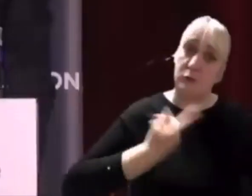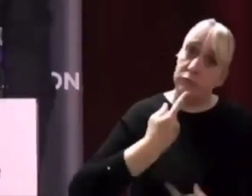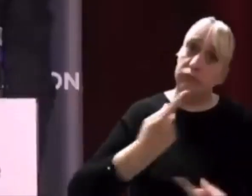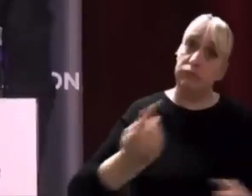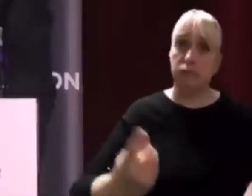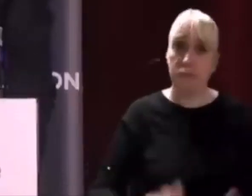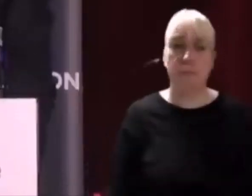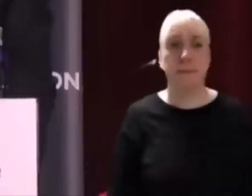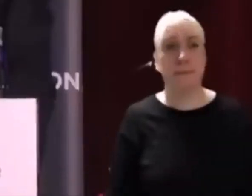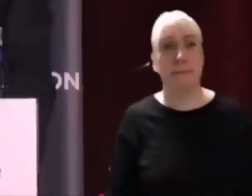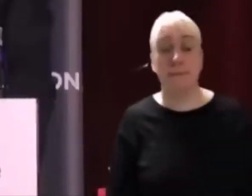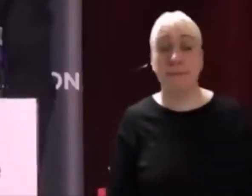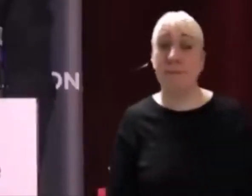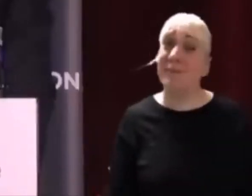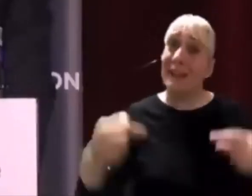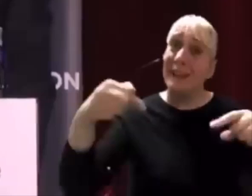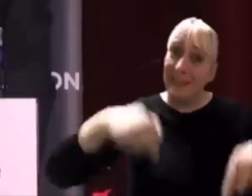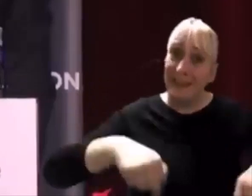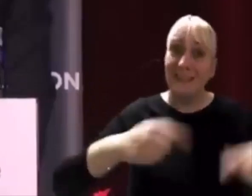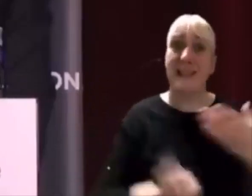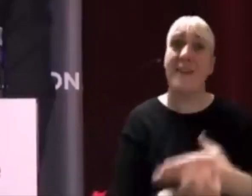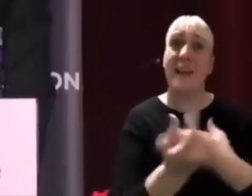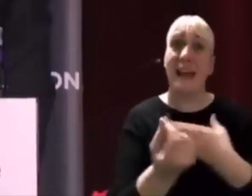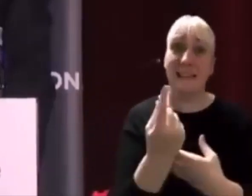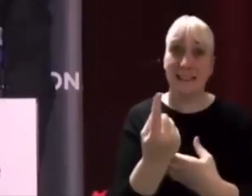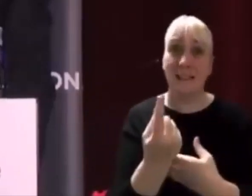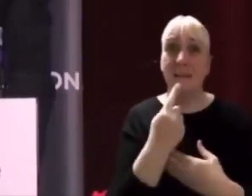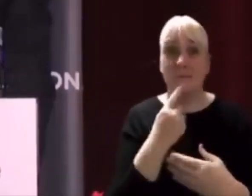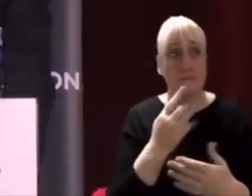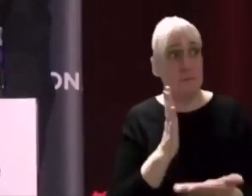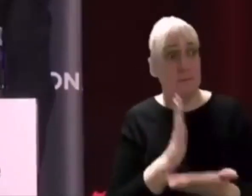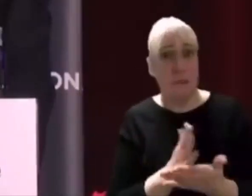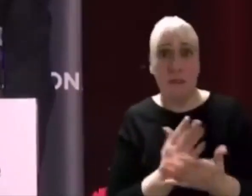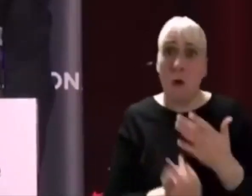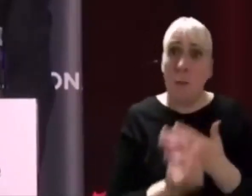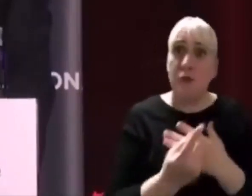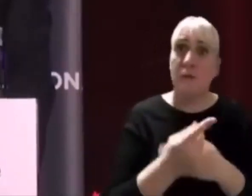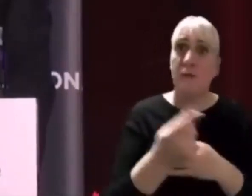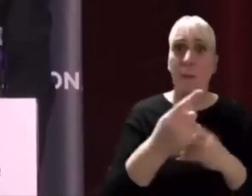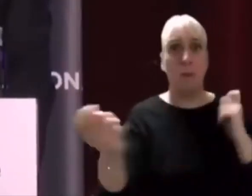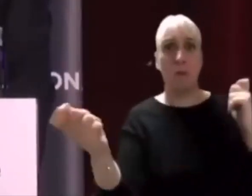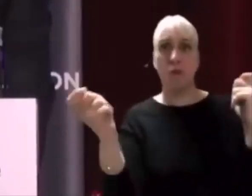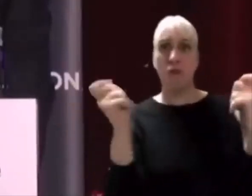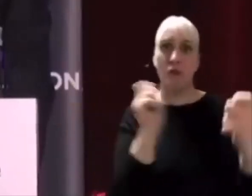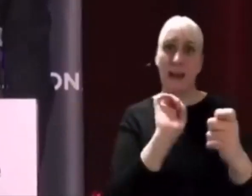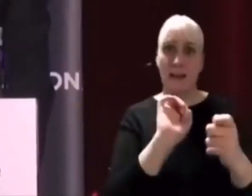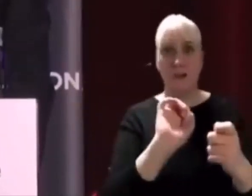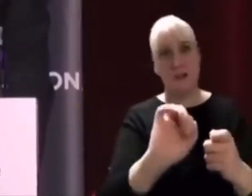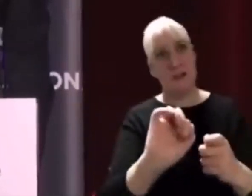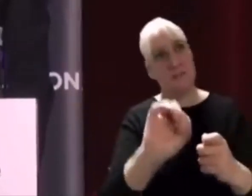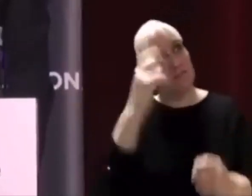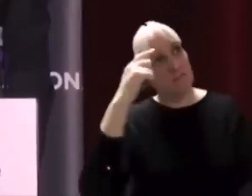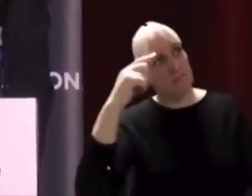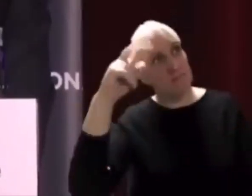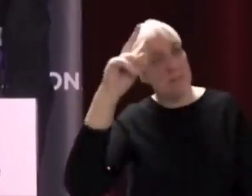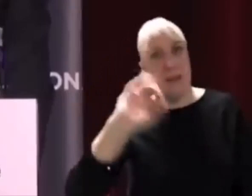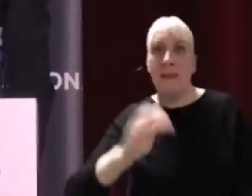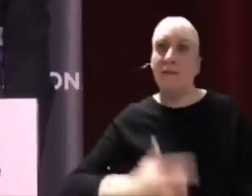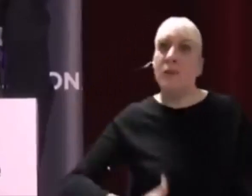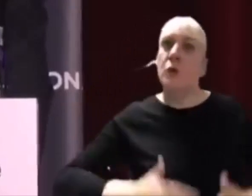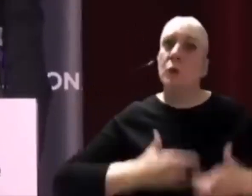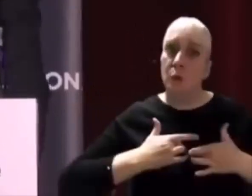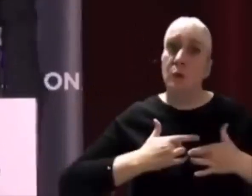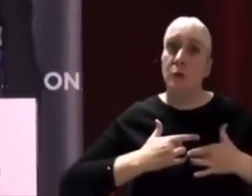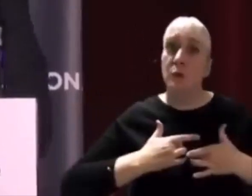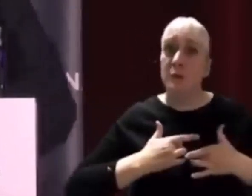this people's question time is an opportunity for you to have an exchange of views, not to heckle or shout, please. Otherwise, we could end this very,